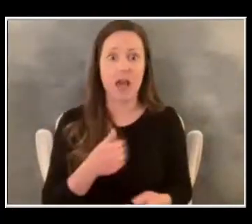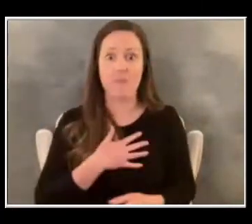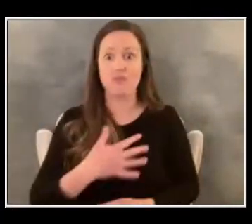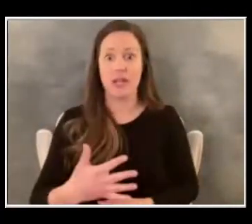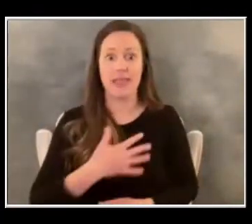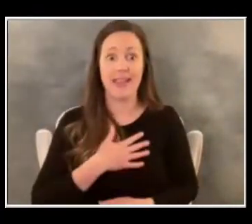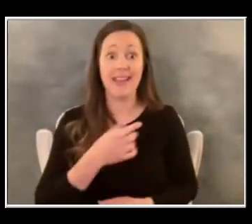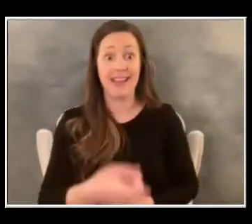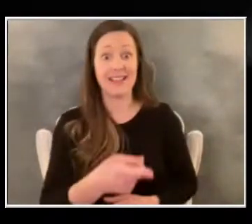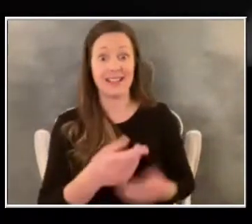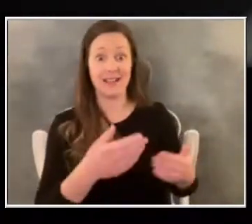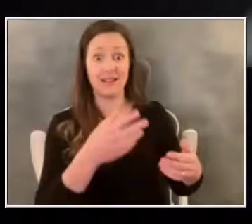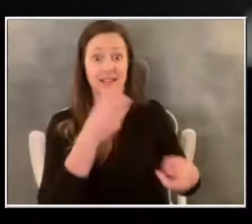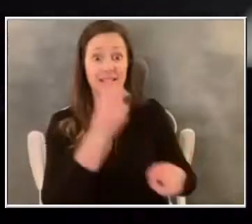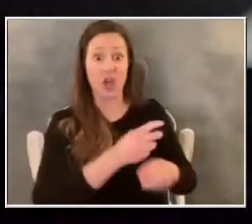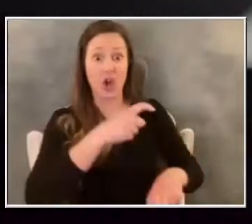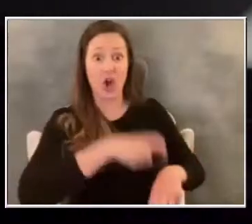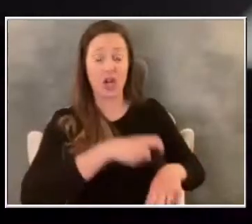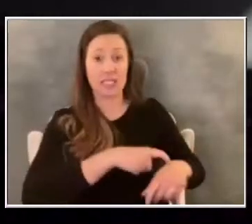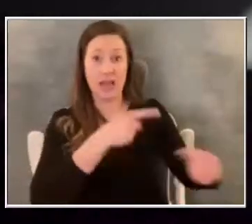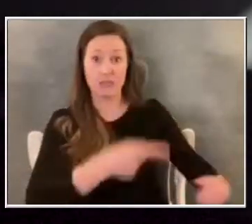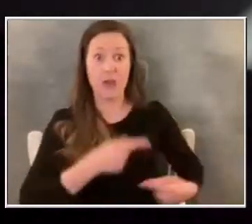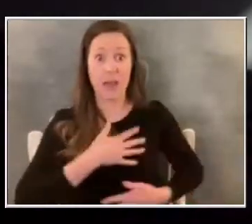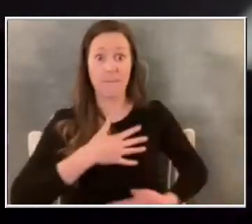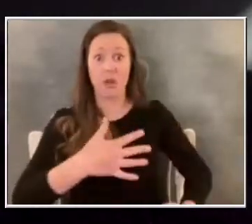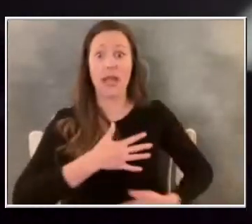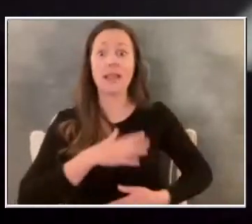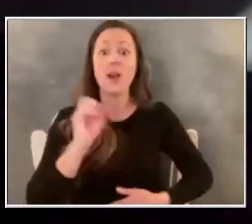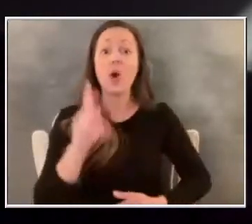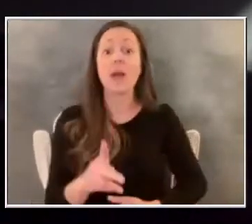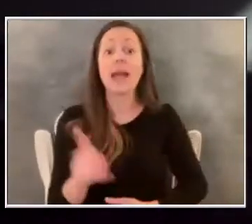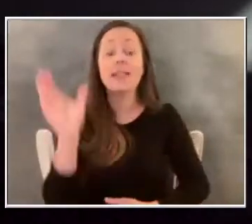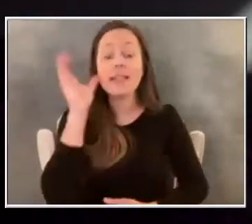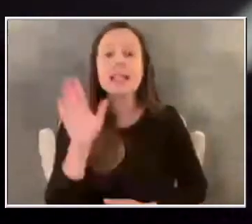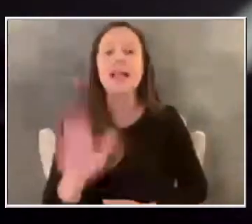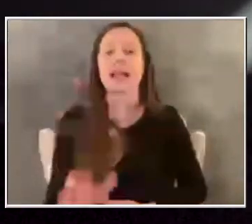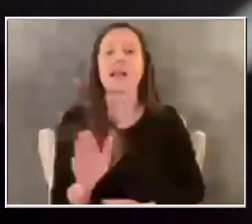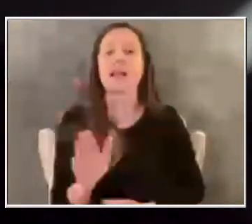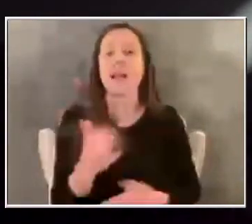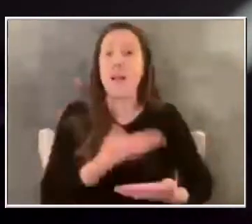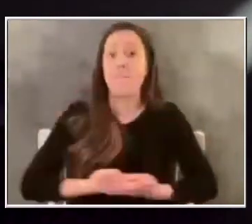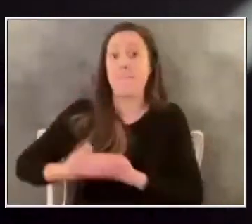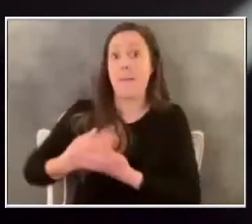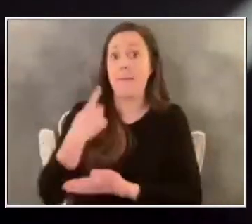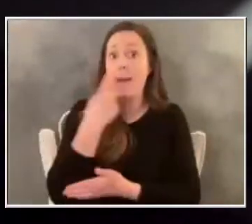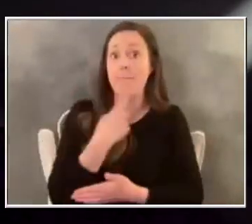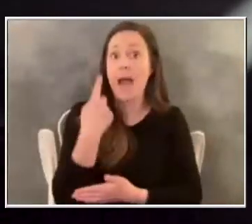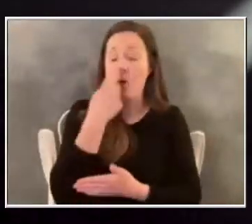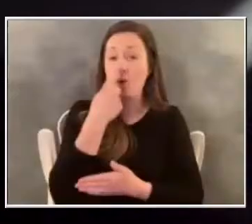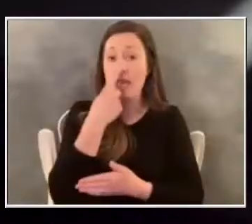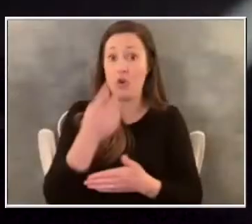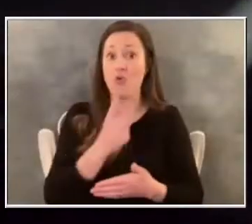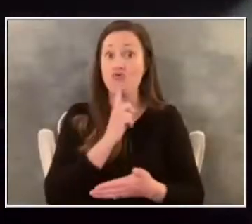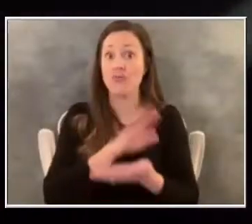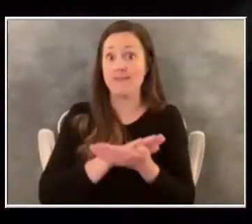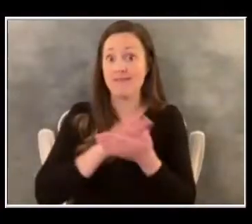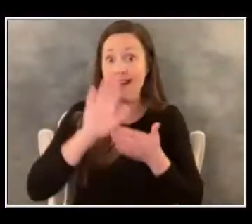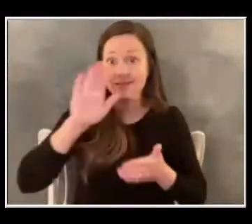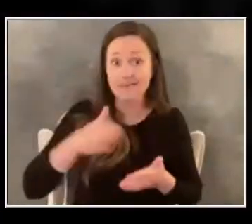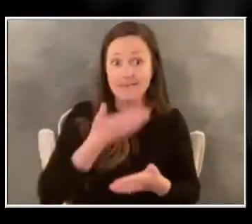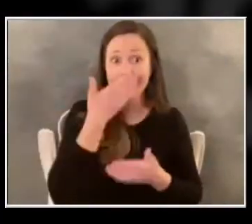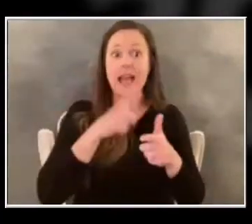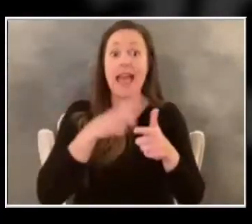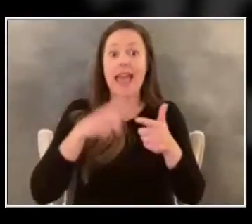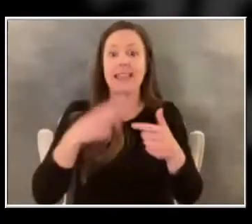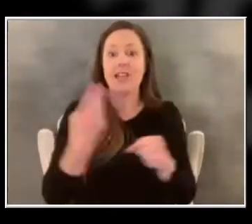He's having a hard time breathing. listen to me. Gently wipe the baby's mouth and nose and then vigorously dry the baby with a clean, dry